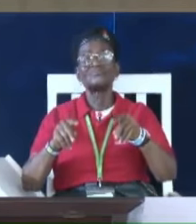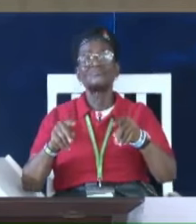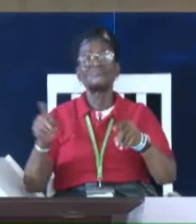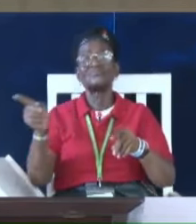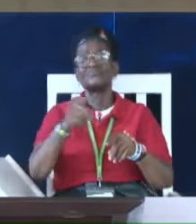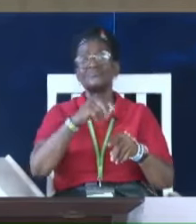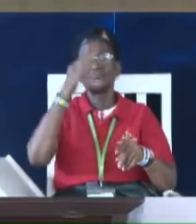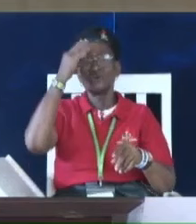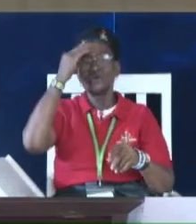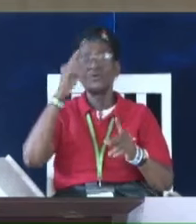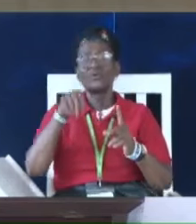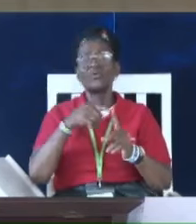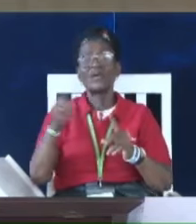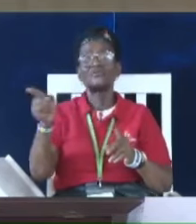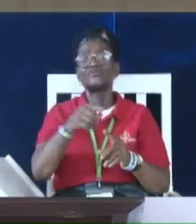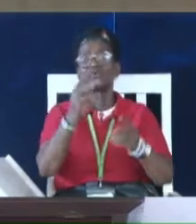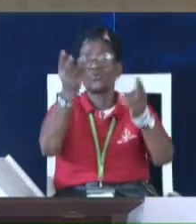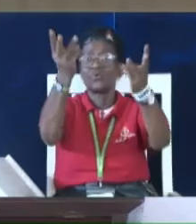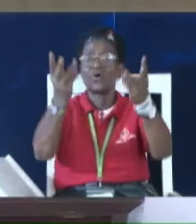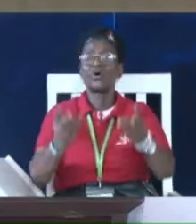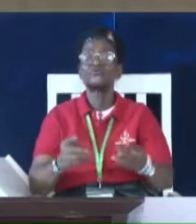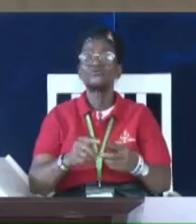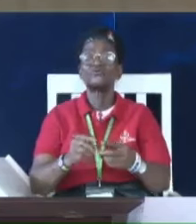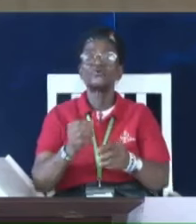We know when you want to get something